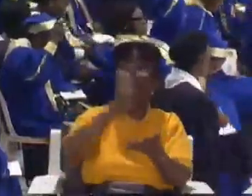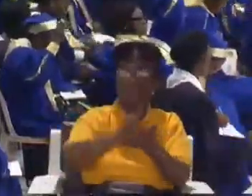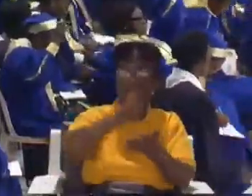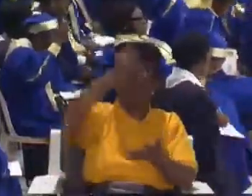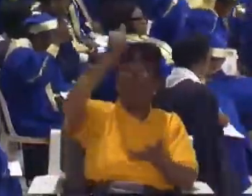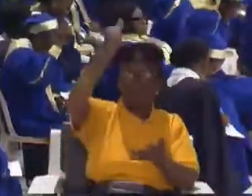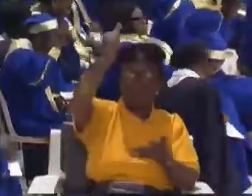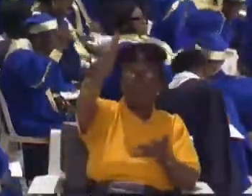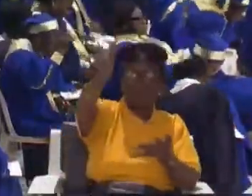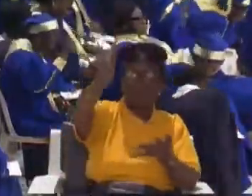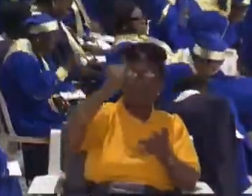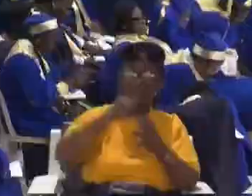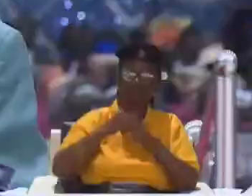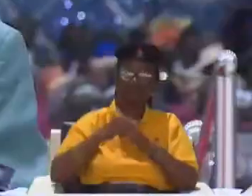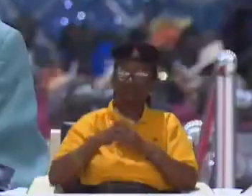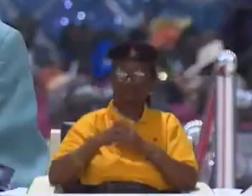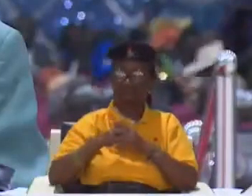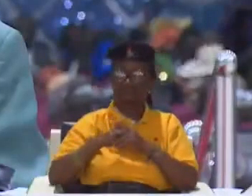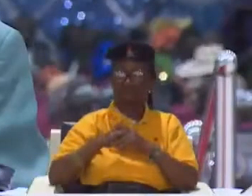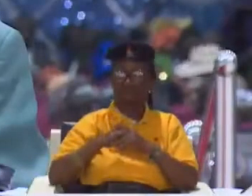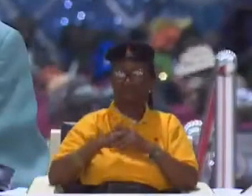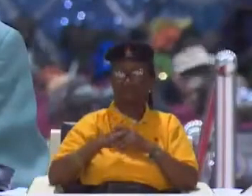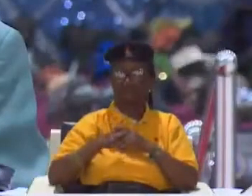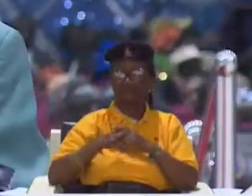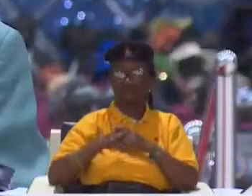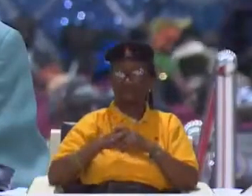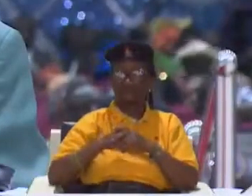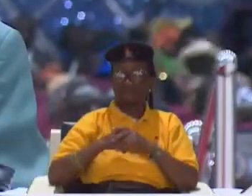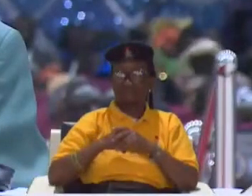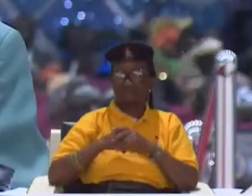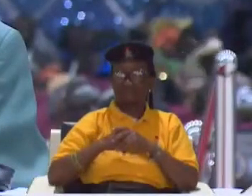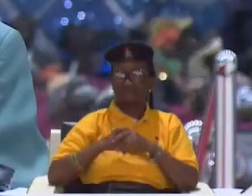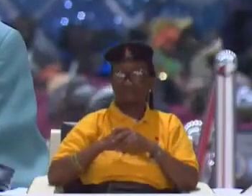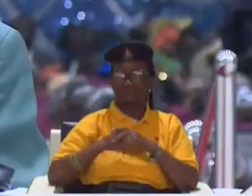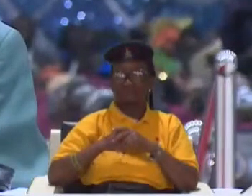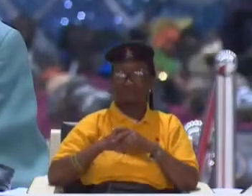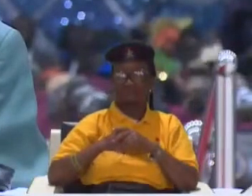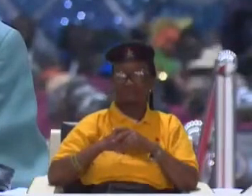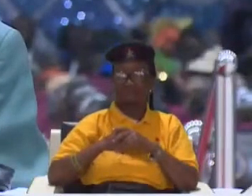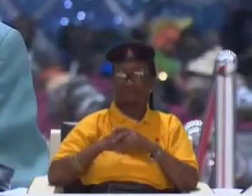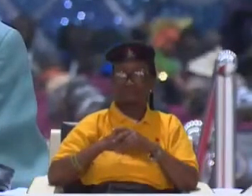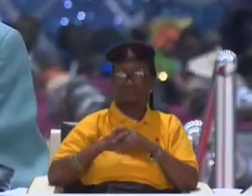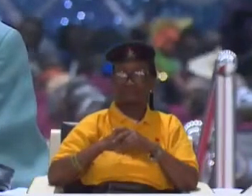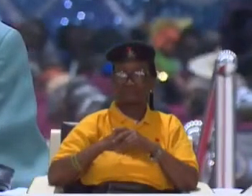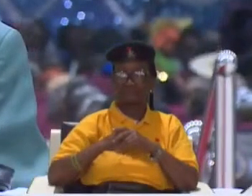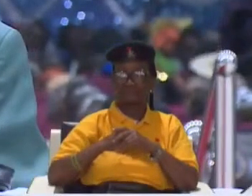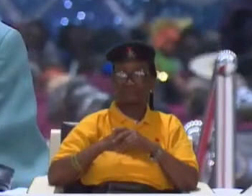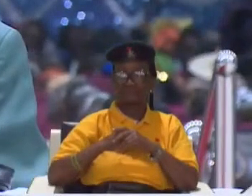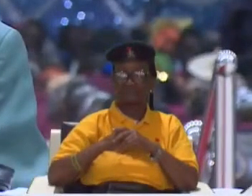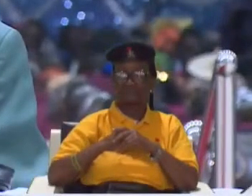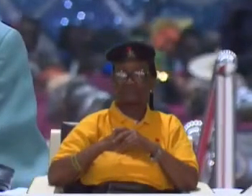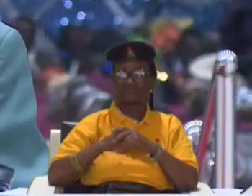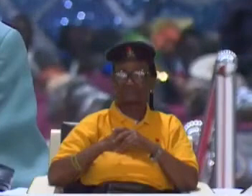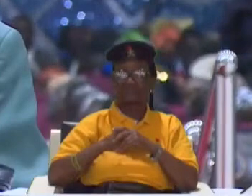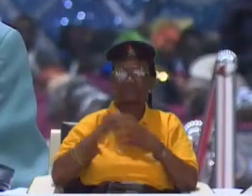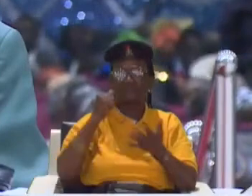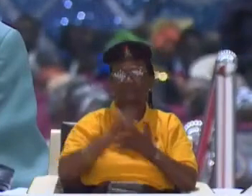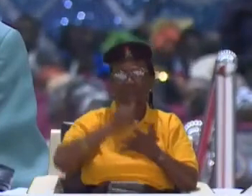With the old phone, you lati pa awon ti fi o se yeye lenu mo ma se.